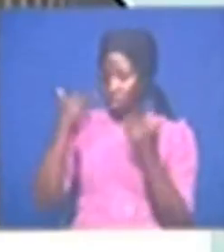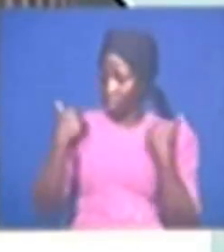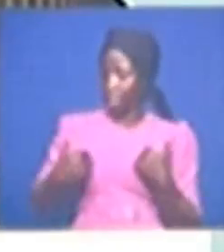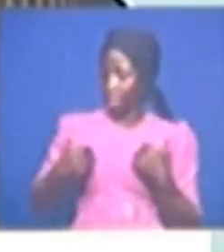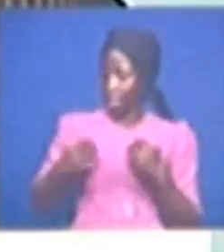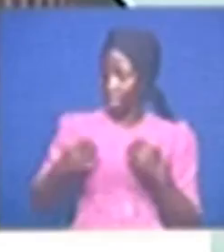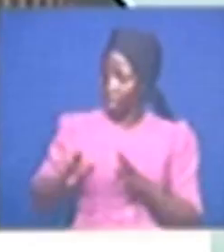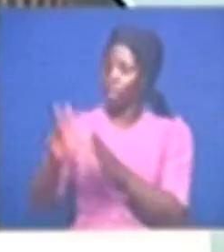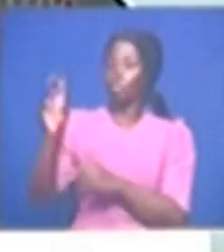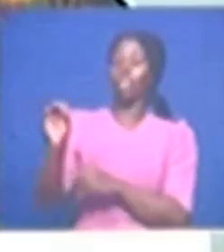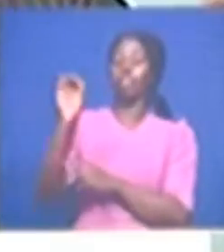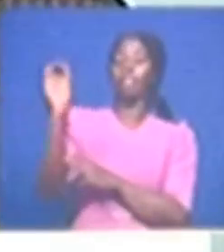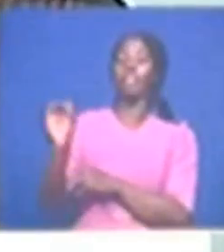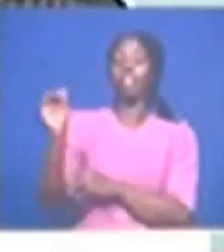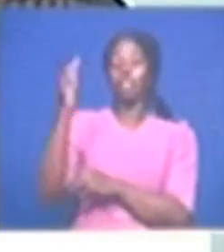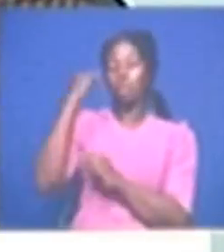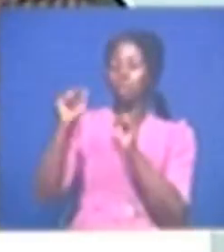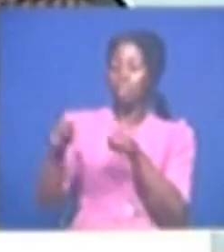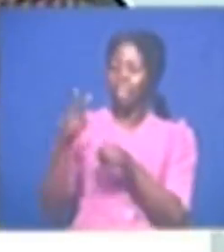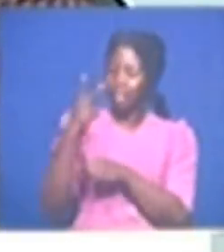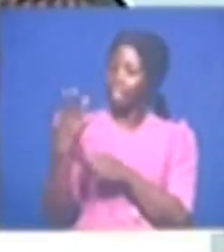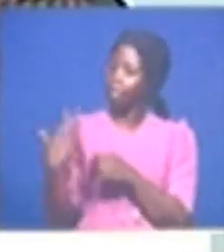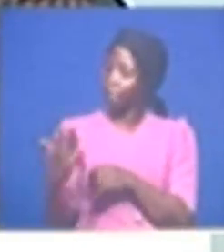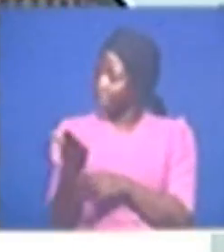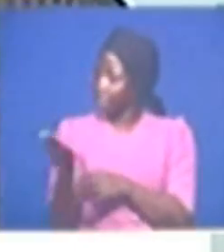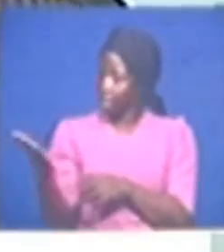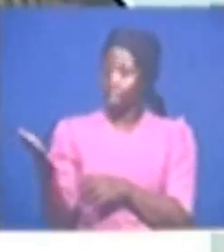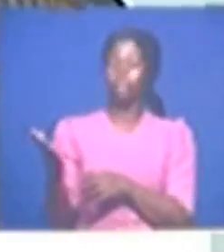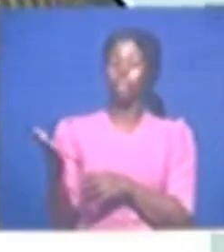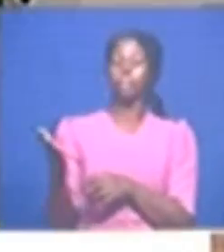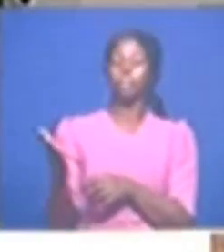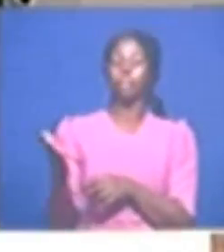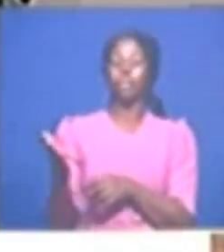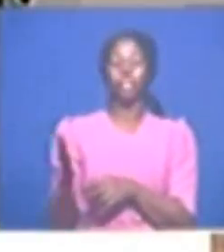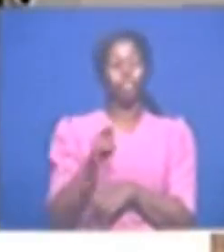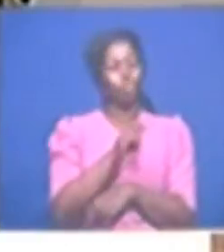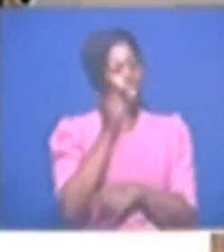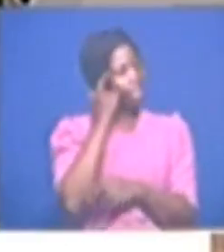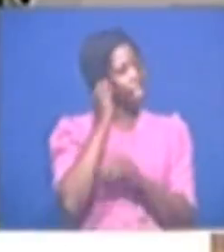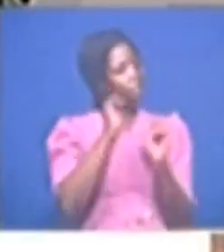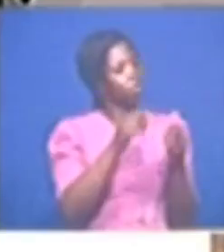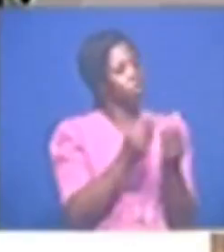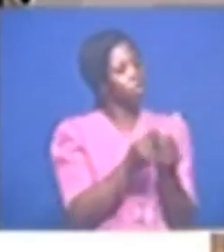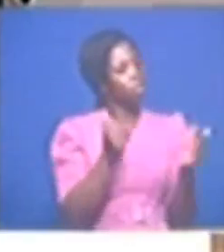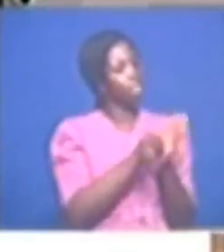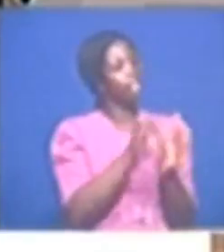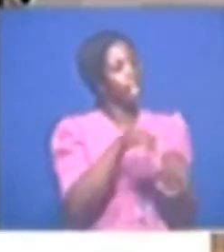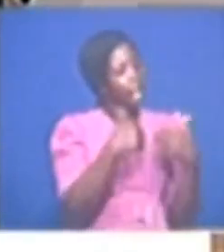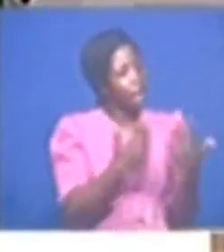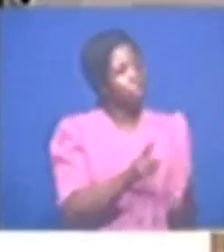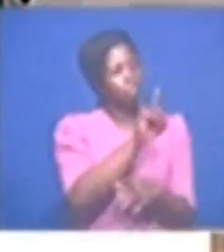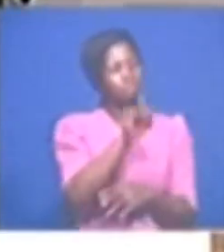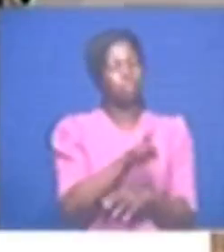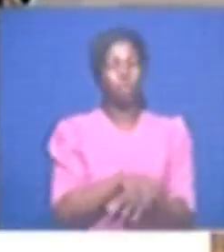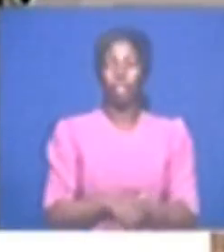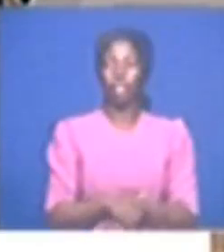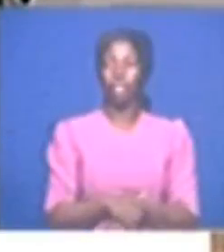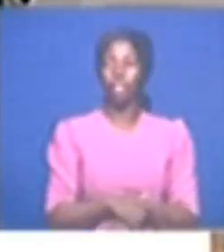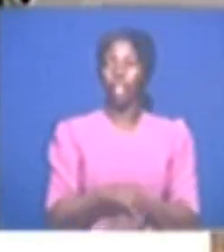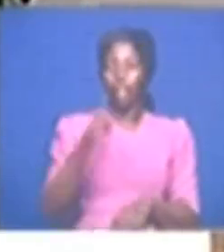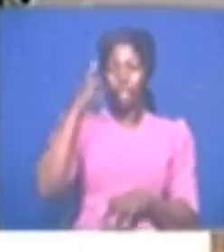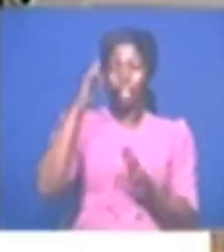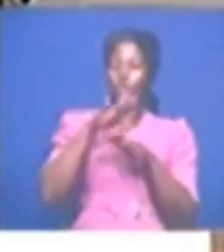at 20%? To be sincere, because you can still see them. So how do you think we can address it? I think it just all boils around the